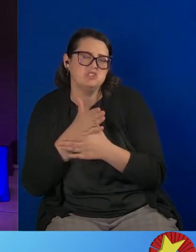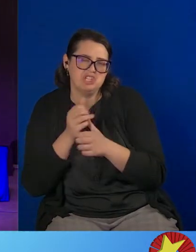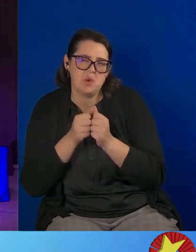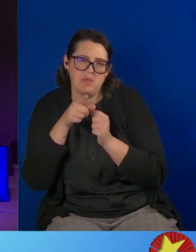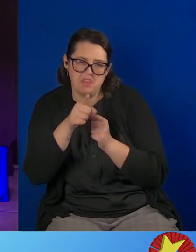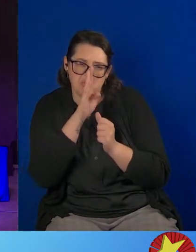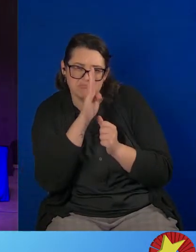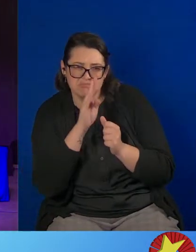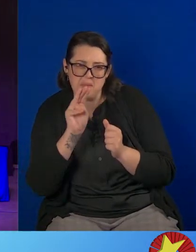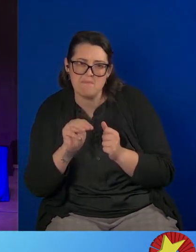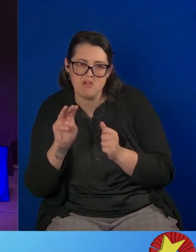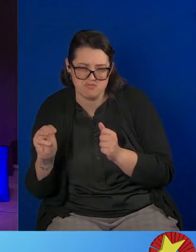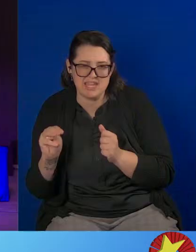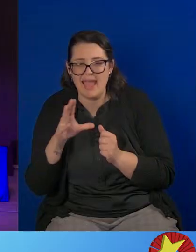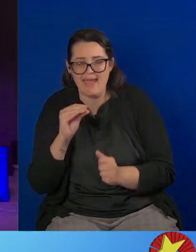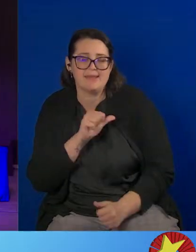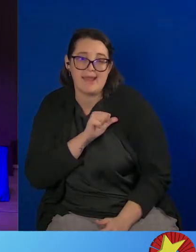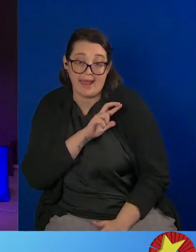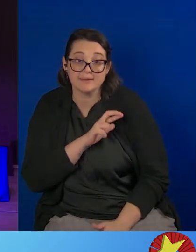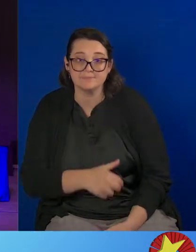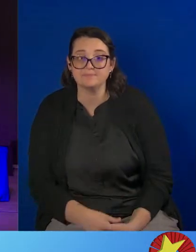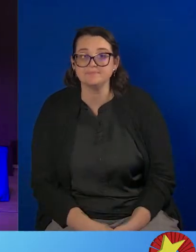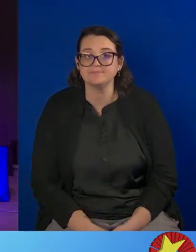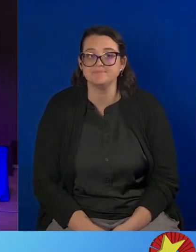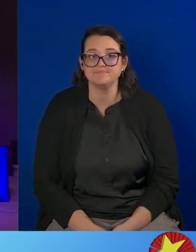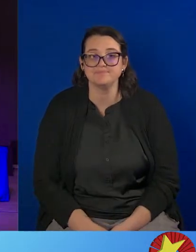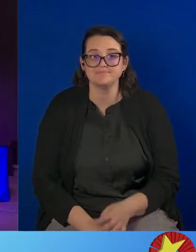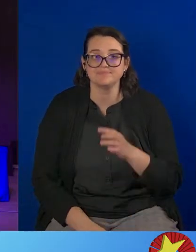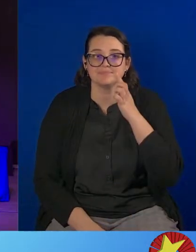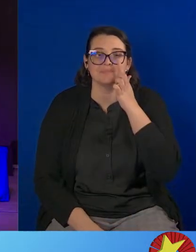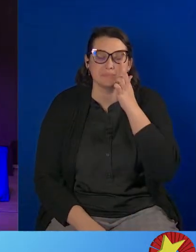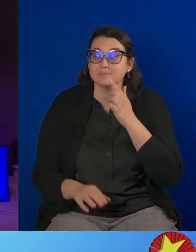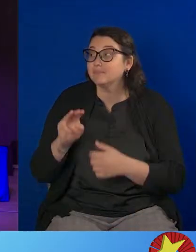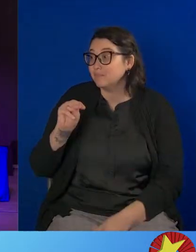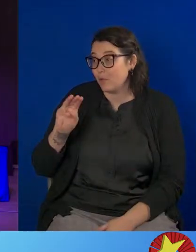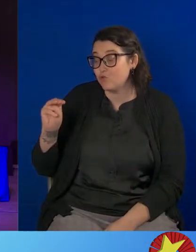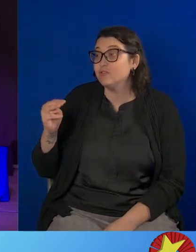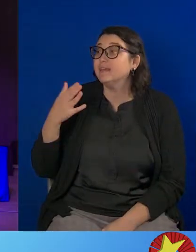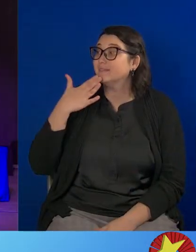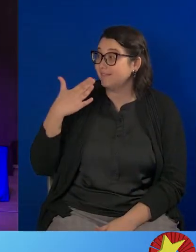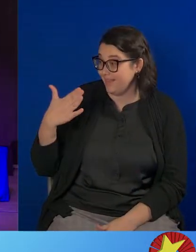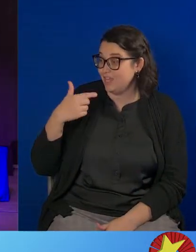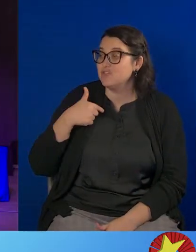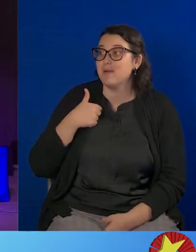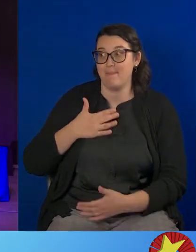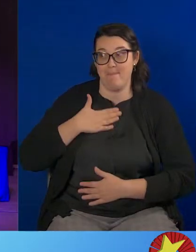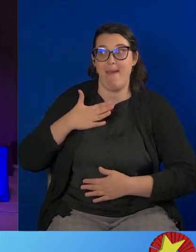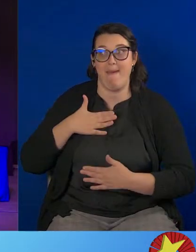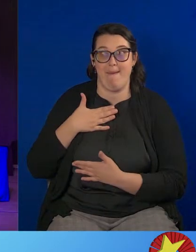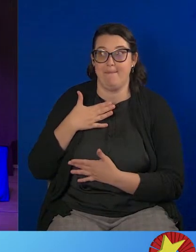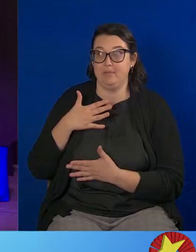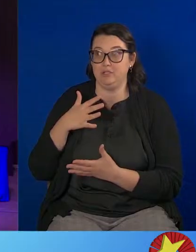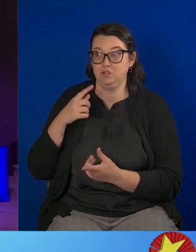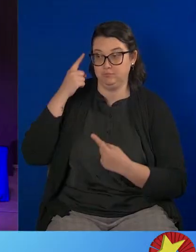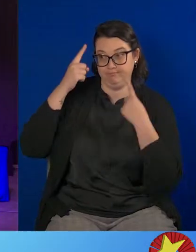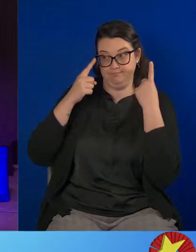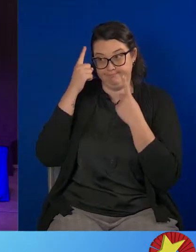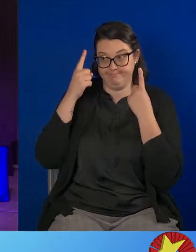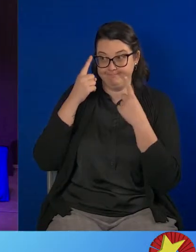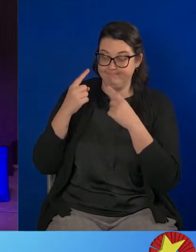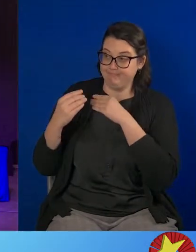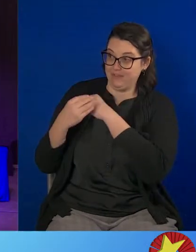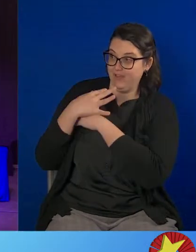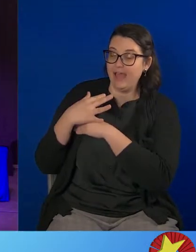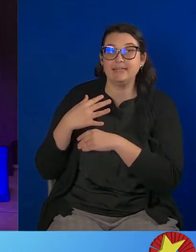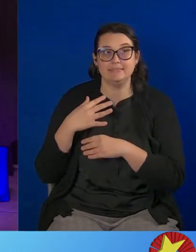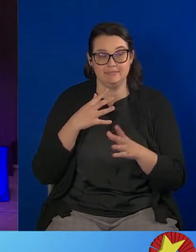I'll share that with you as well. Thank you very much. I'm happy to take this under advisement and talk to the Attorney General's office.